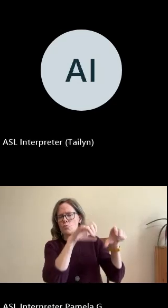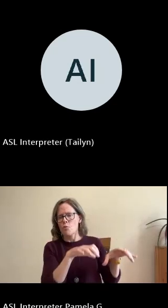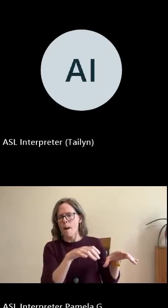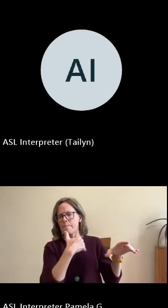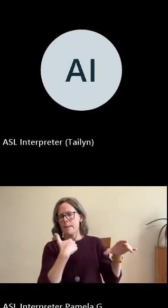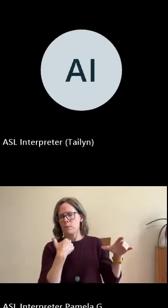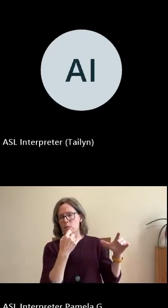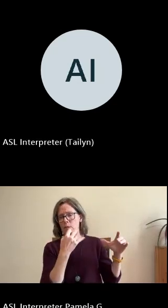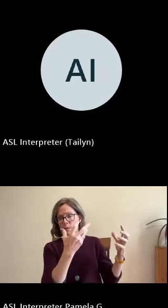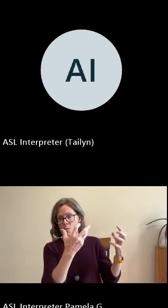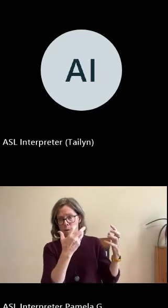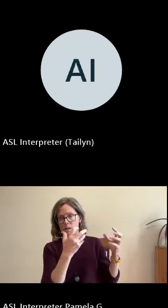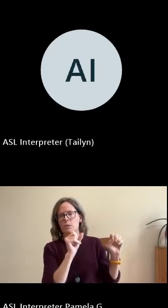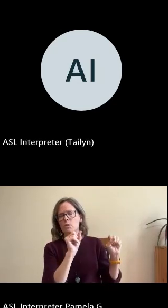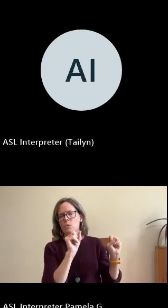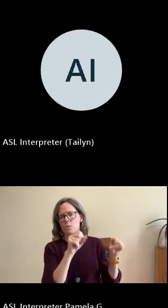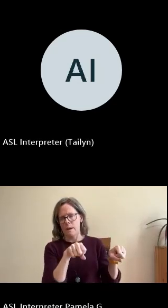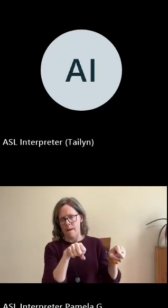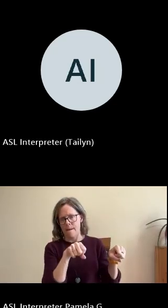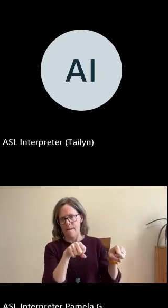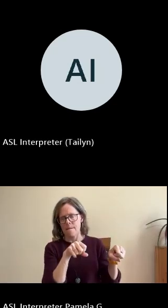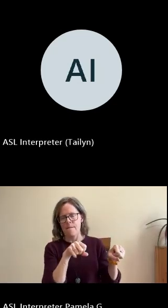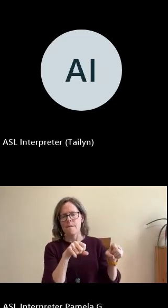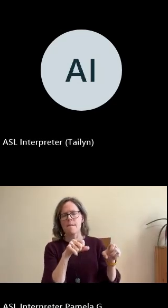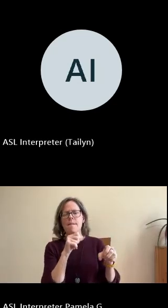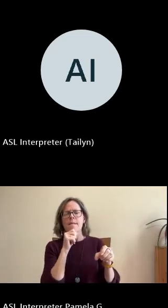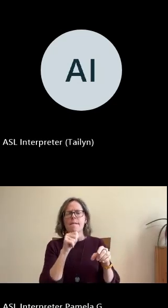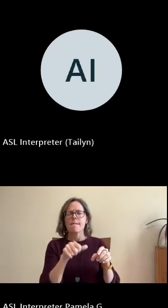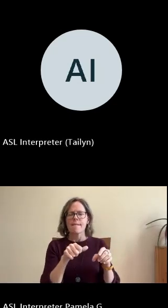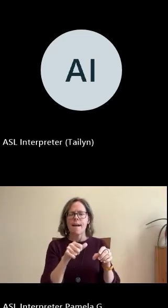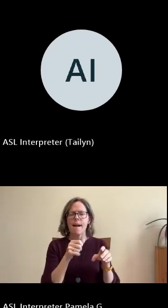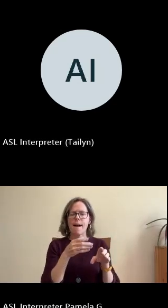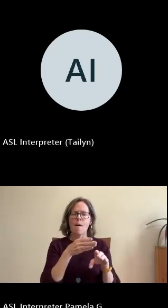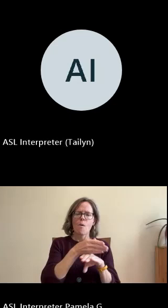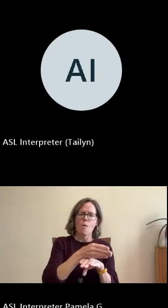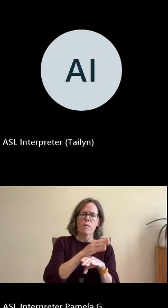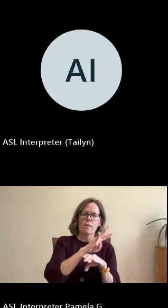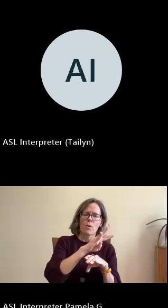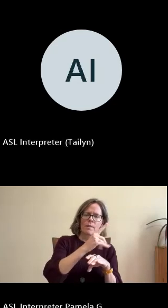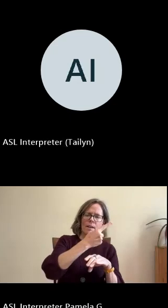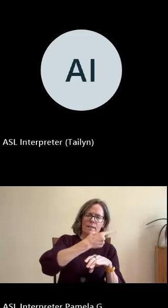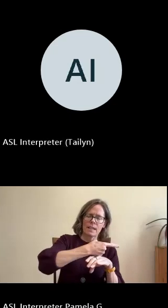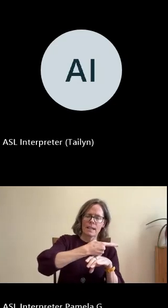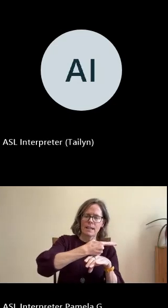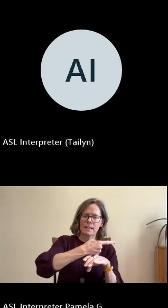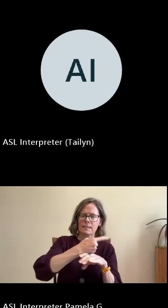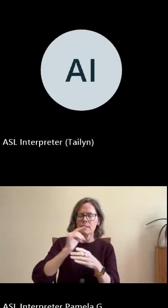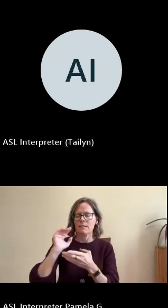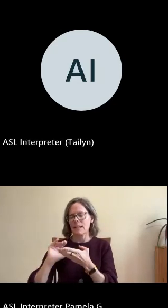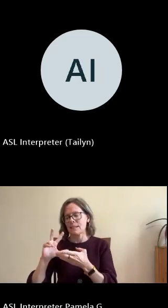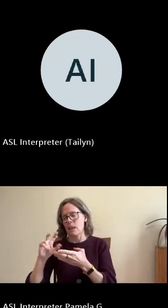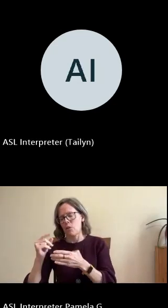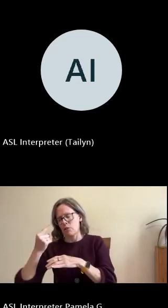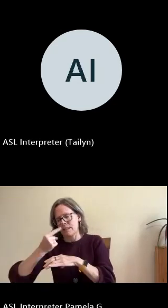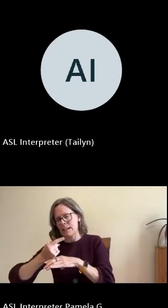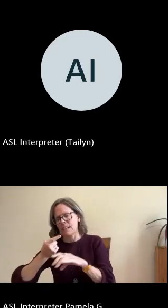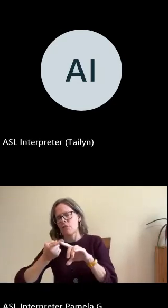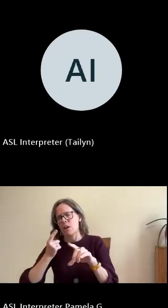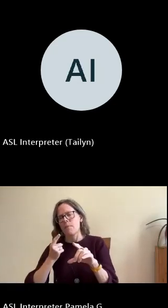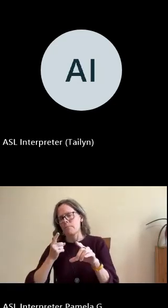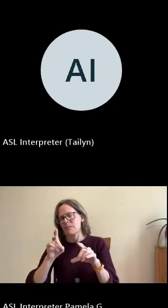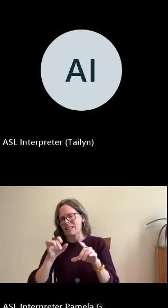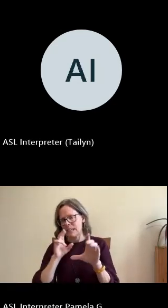do that not more than 45 days and not less than 30 days before the date that you join. So if you joined today, you would count